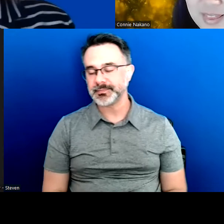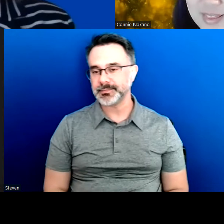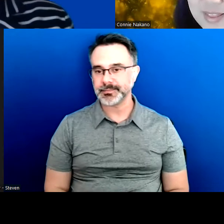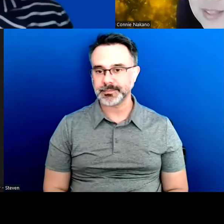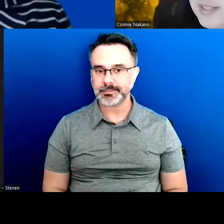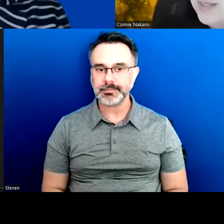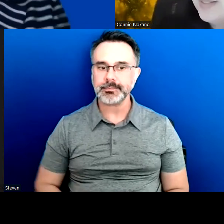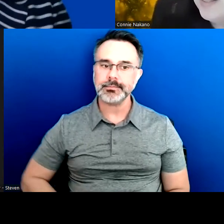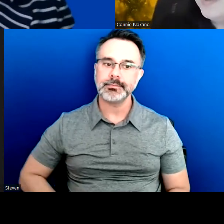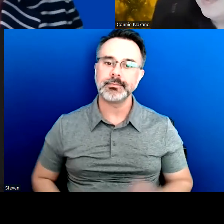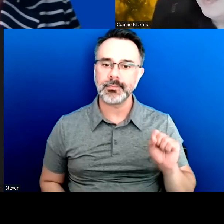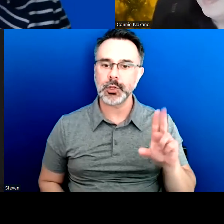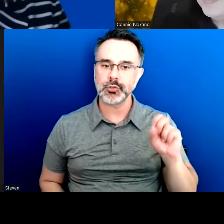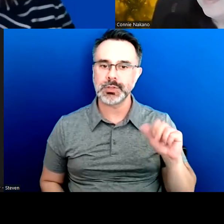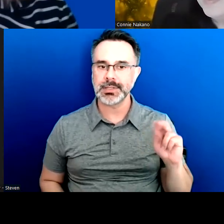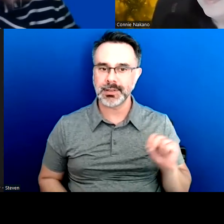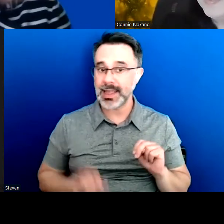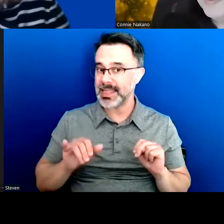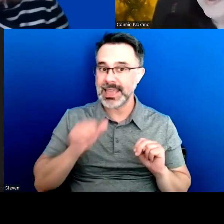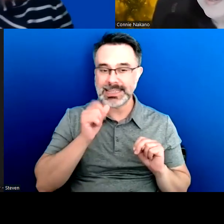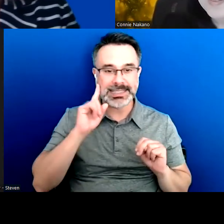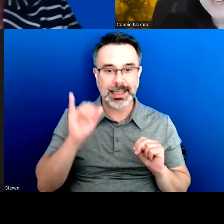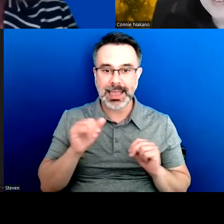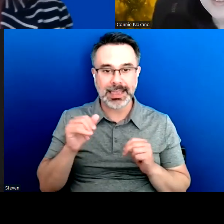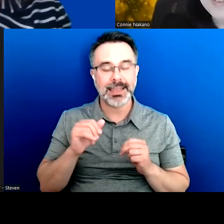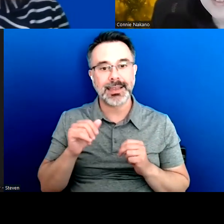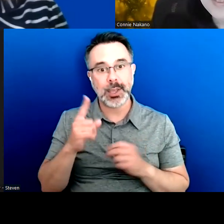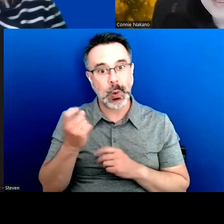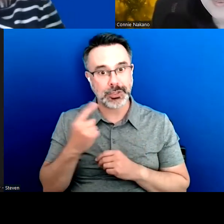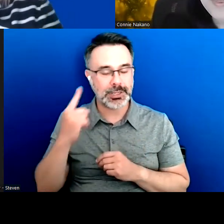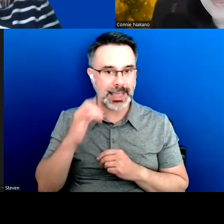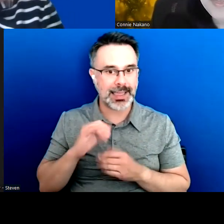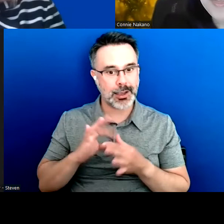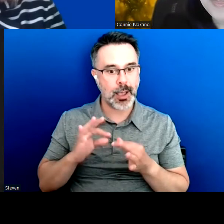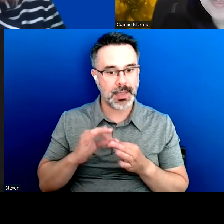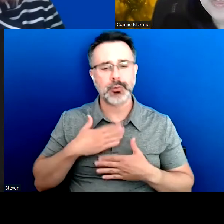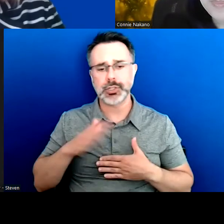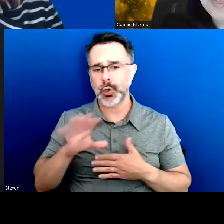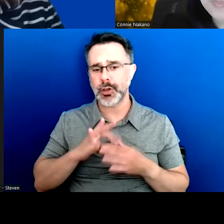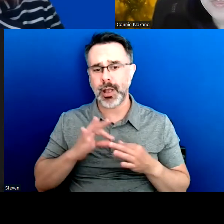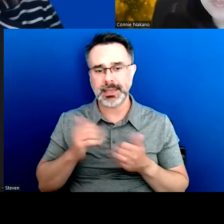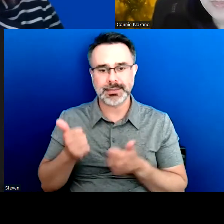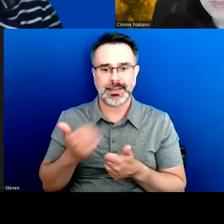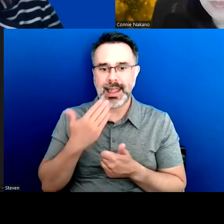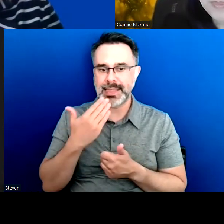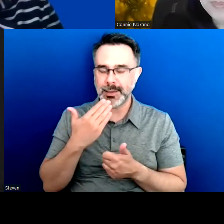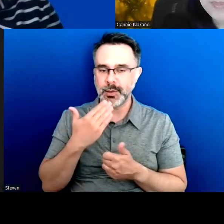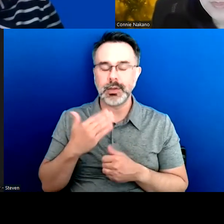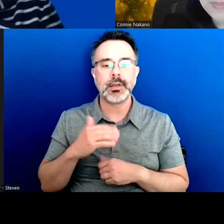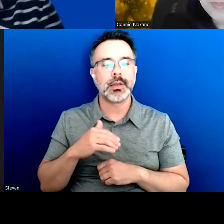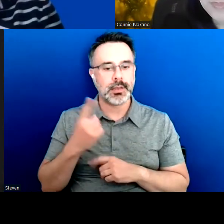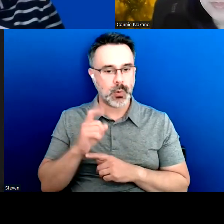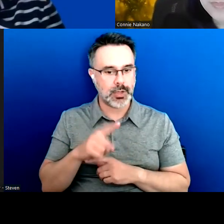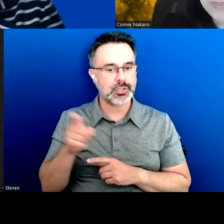Debbie, thank you. That did not sound like a question. That sounded like a comment, and we appreciate your comments always. And I'll just share with the group that Debbie did host